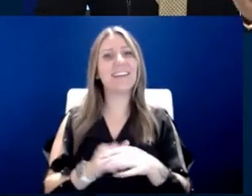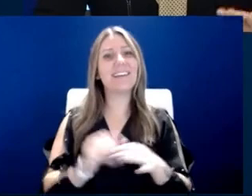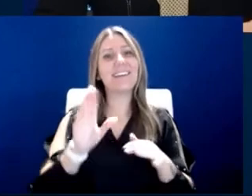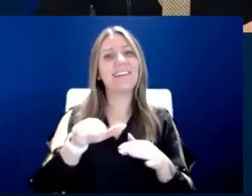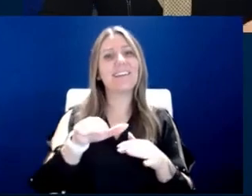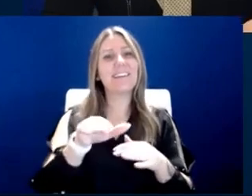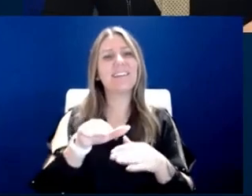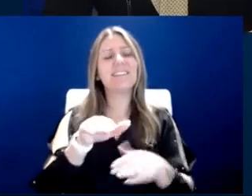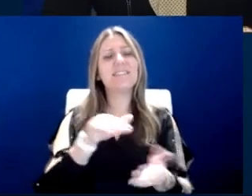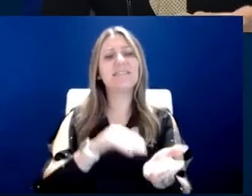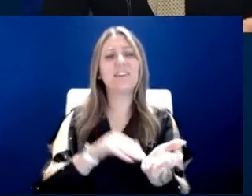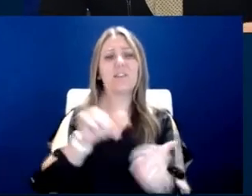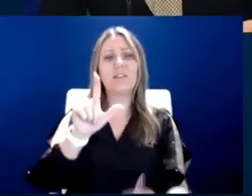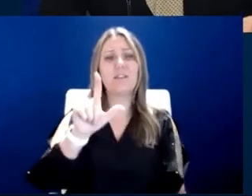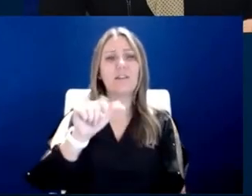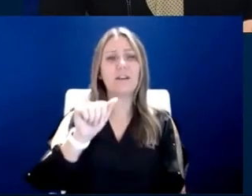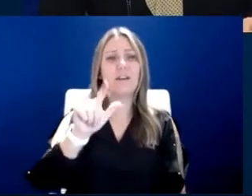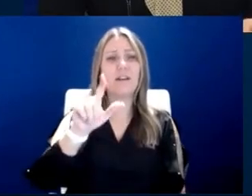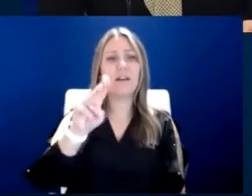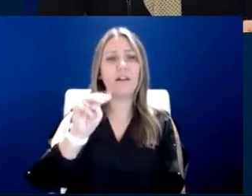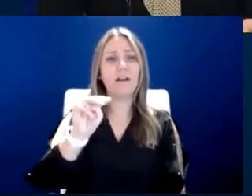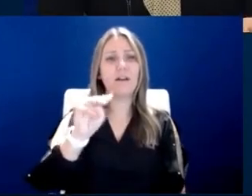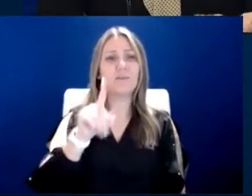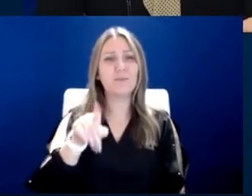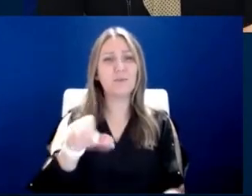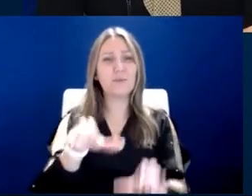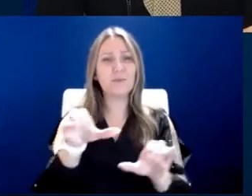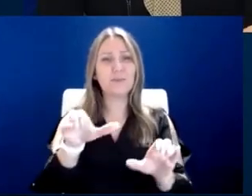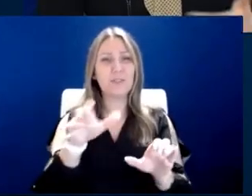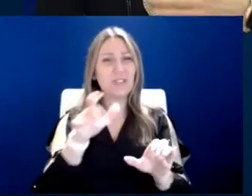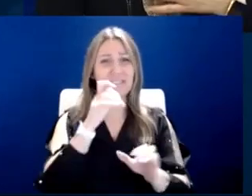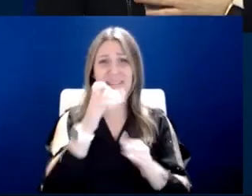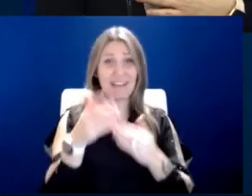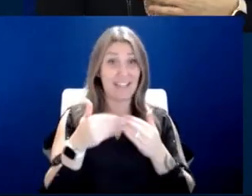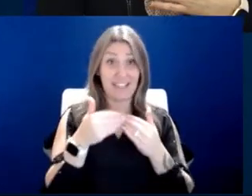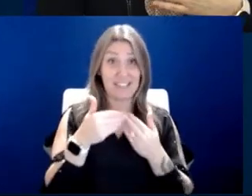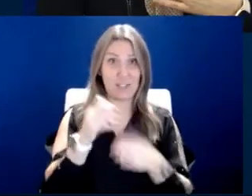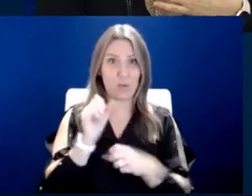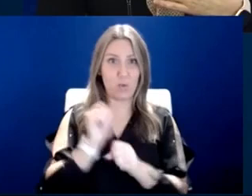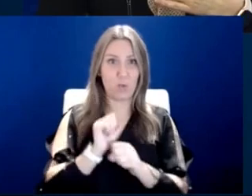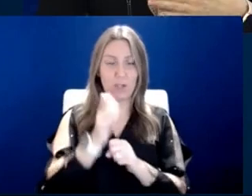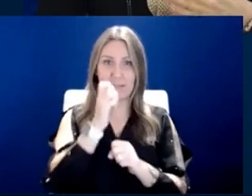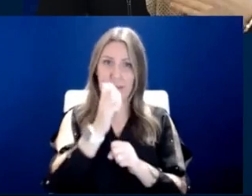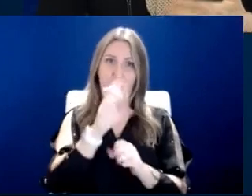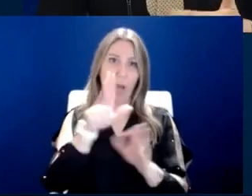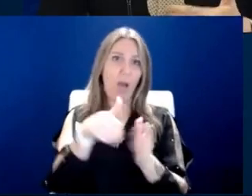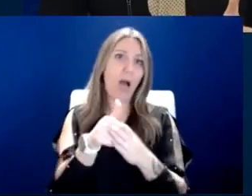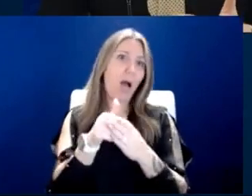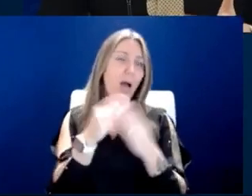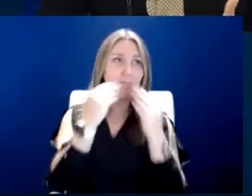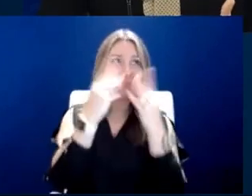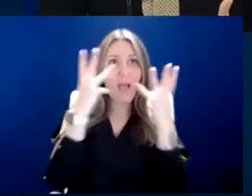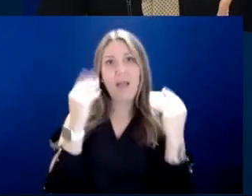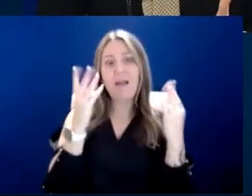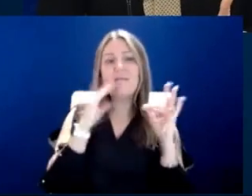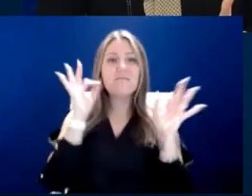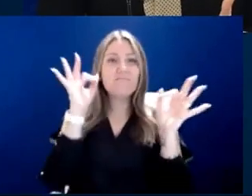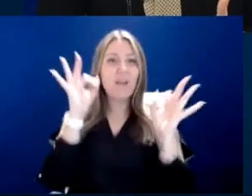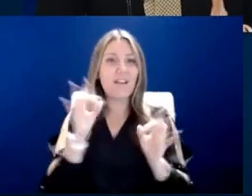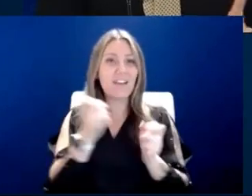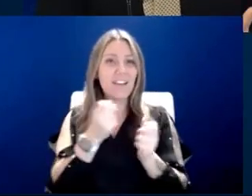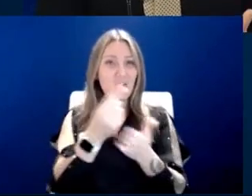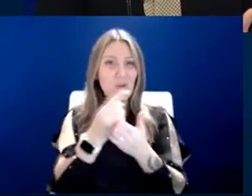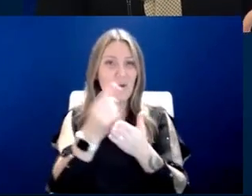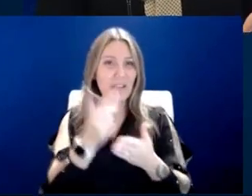you do this, like you said, this is not easy work. It's not all the glamour. It's not those couple of weeks that we see on television. It's the